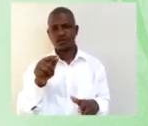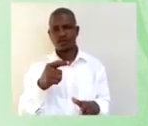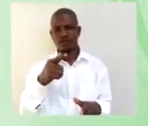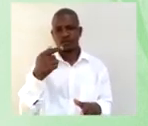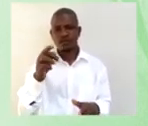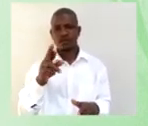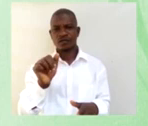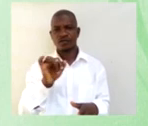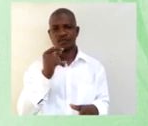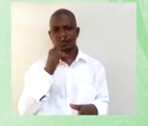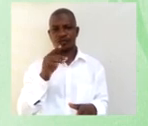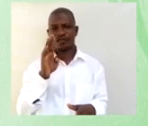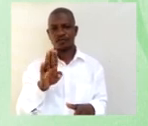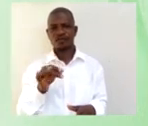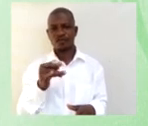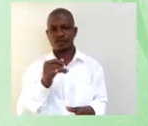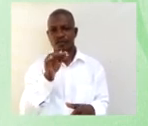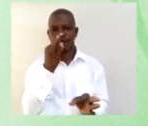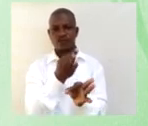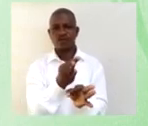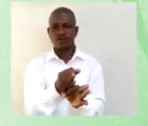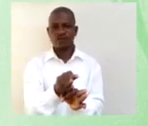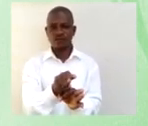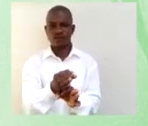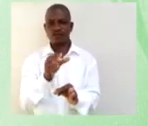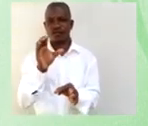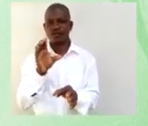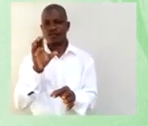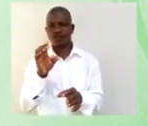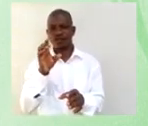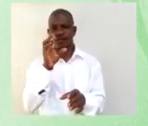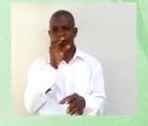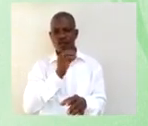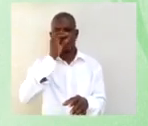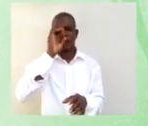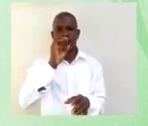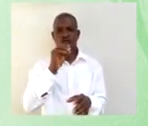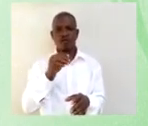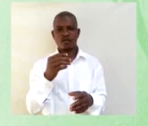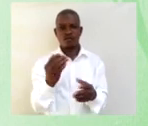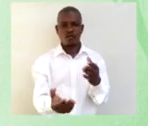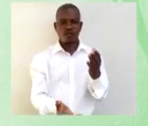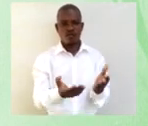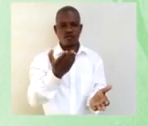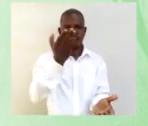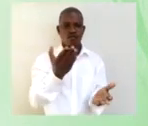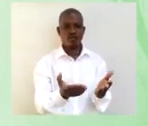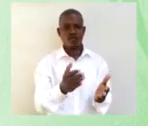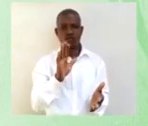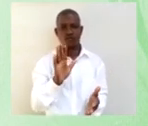A, great. B, fate. C, cab. D,